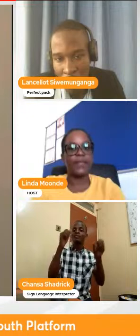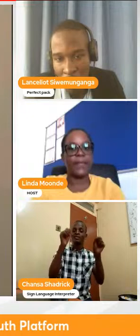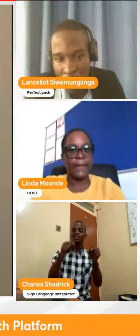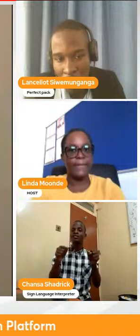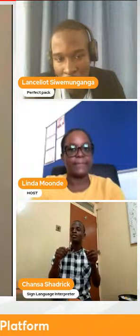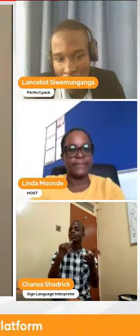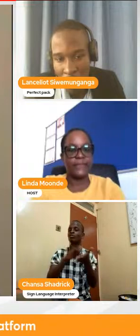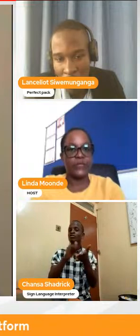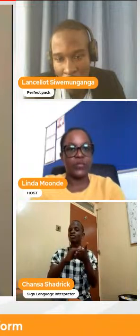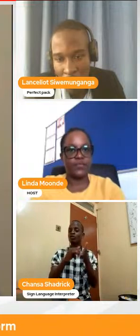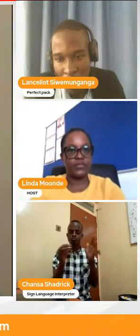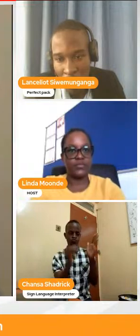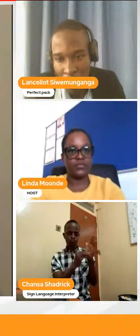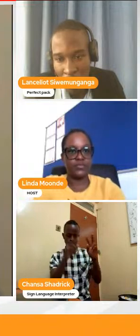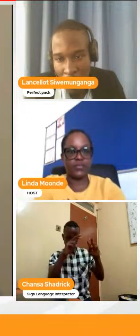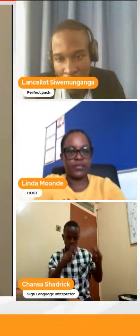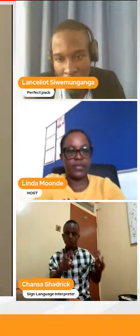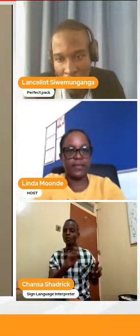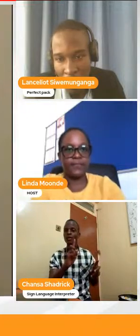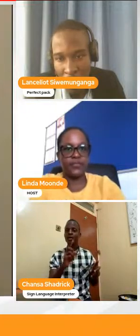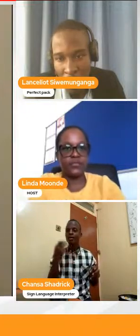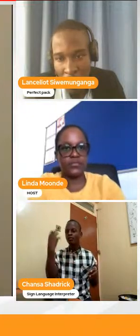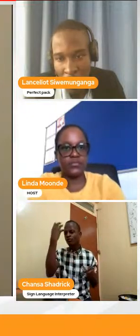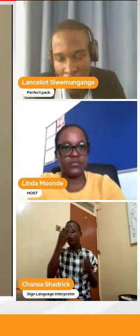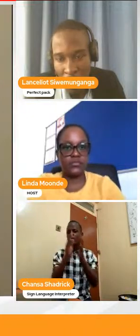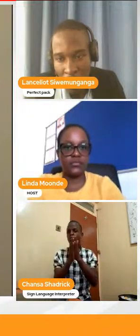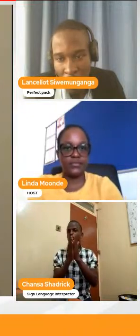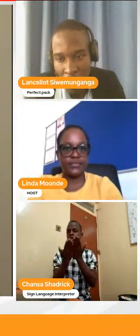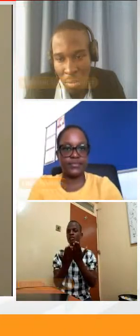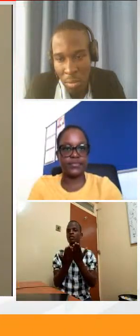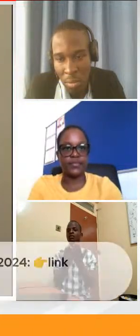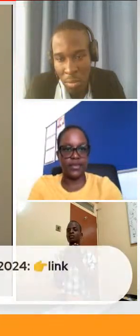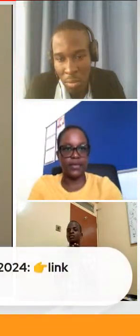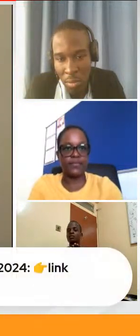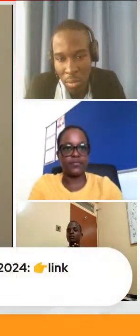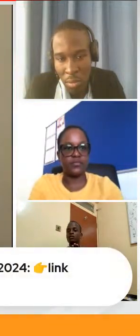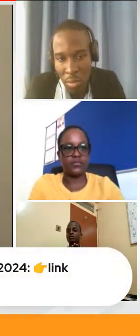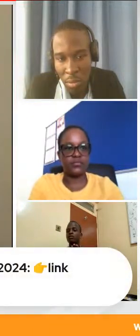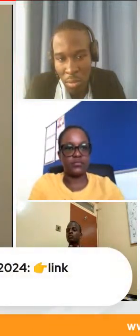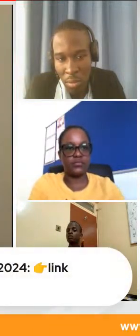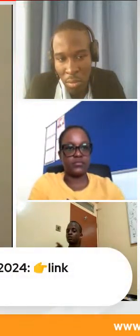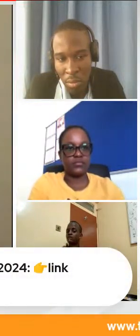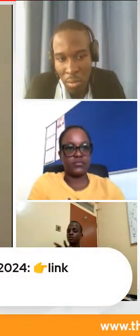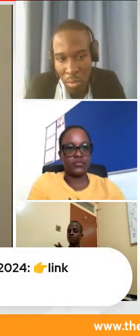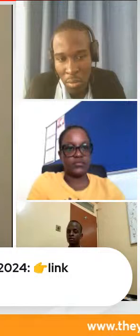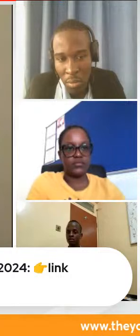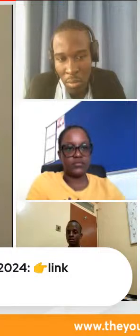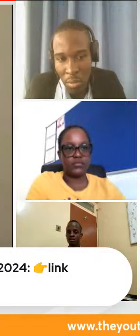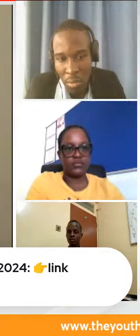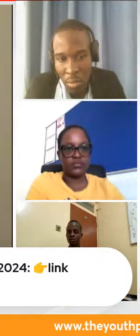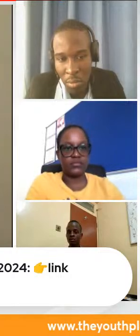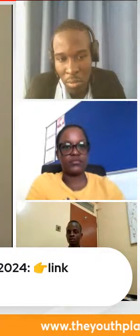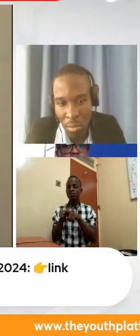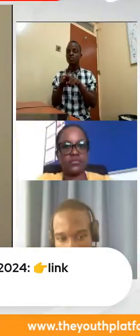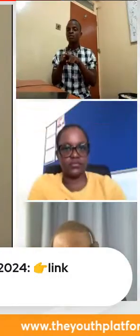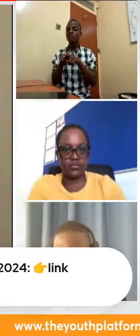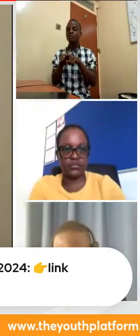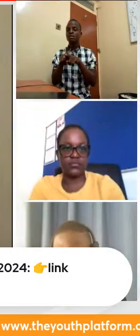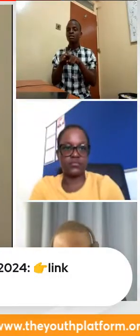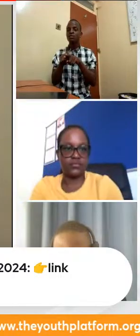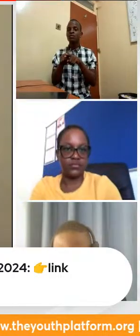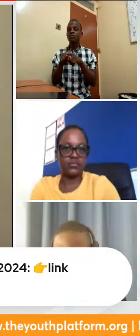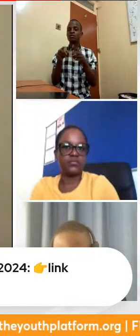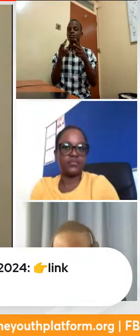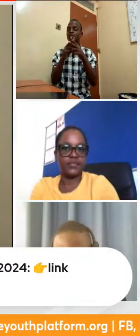can be obtained from our Facebook page and also from our website. Yeah,